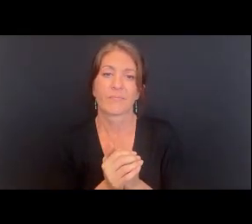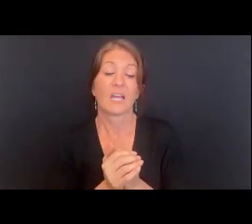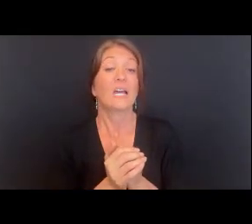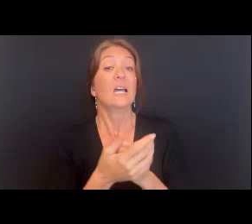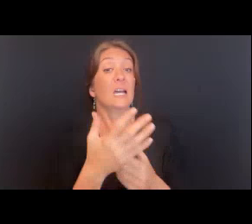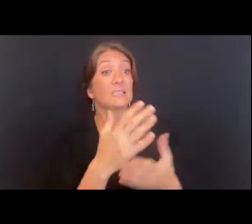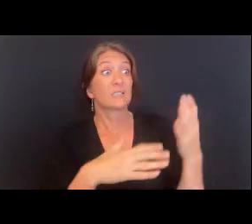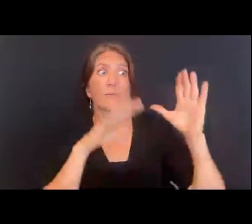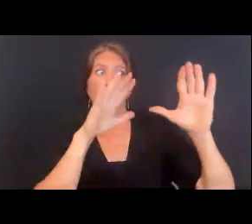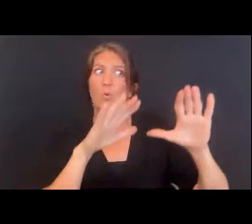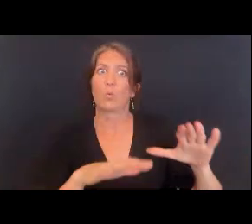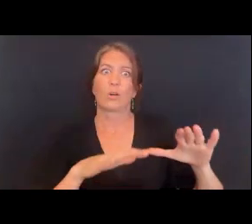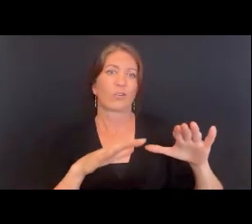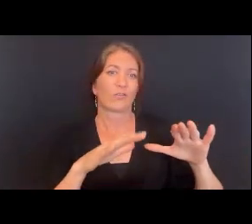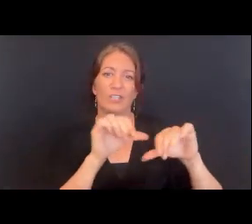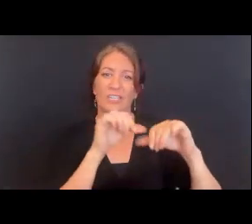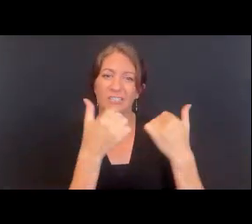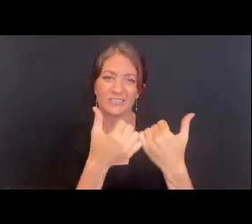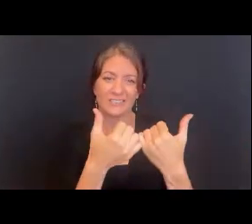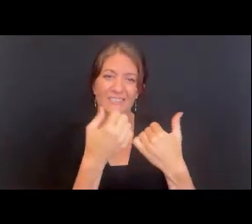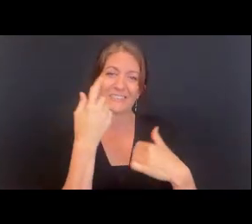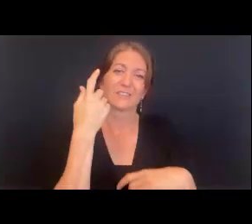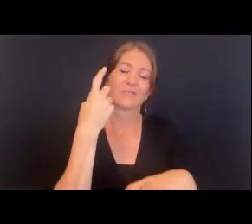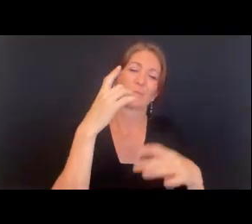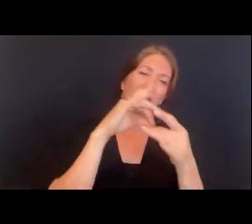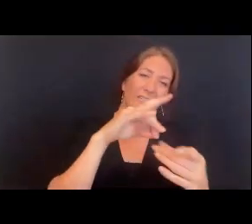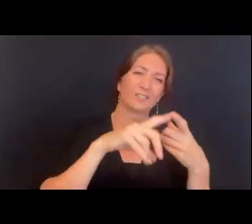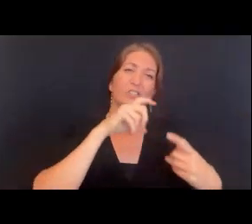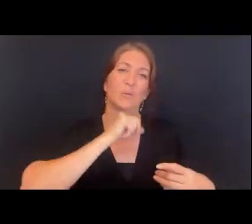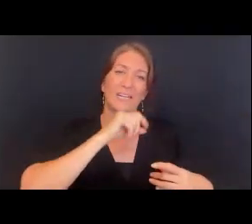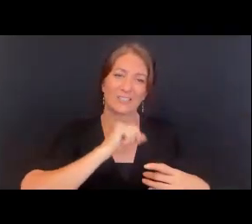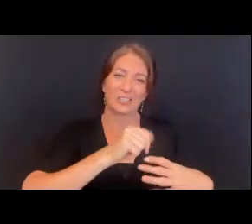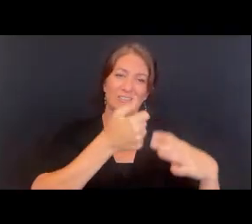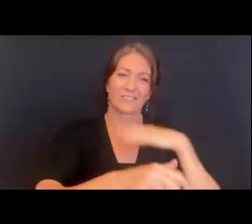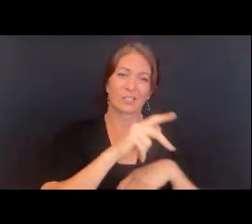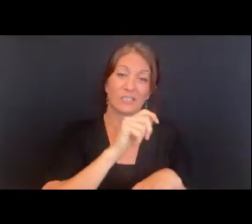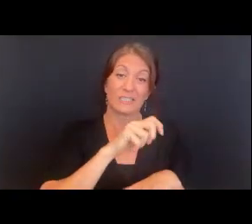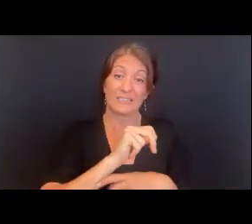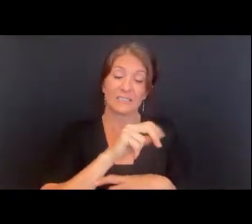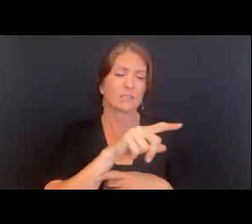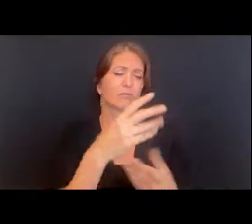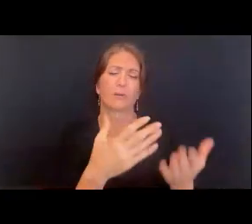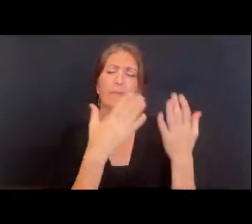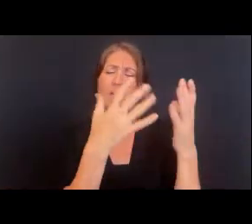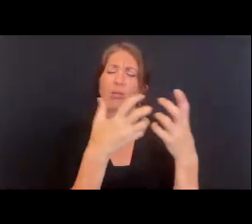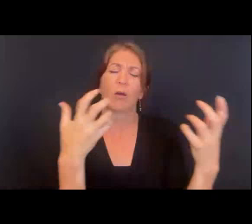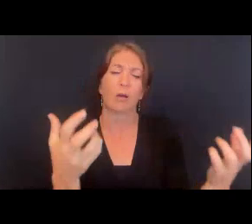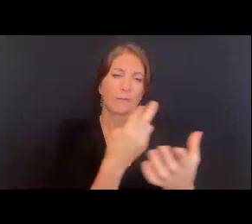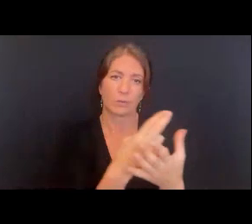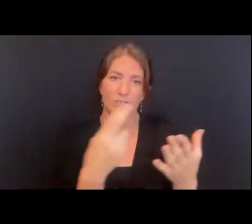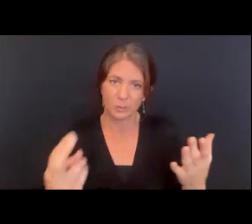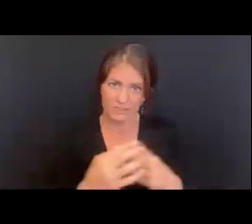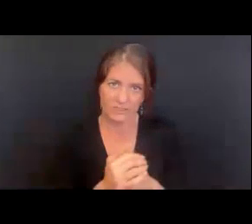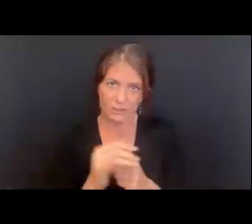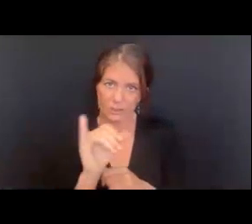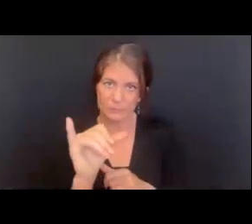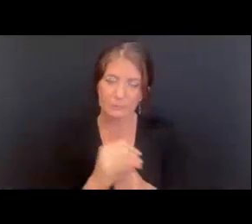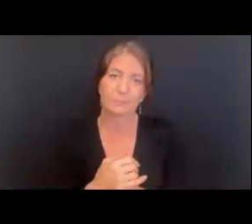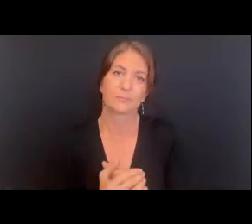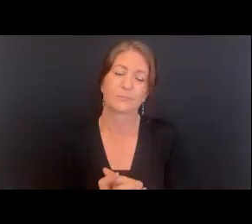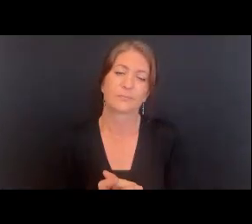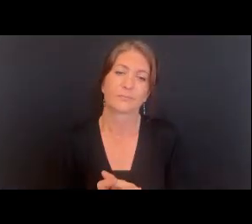Kansas, regionally, also provide a wide range of services. So this list is not